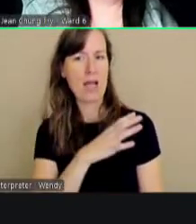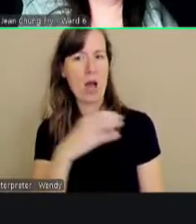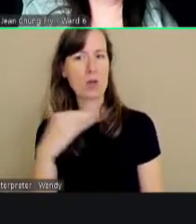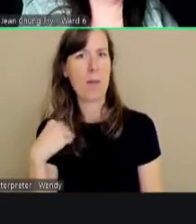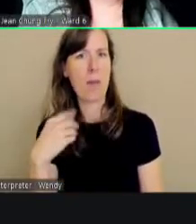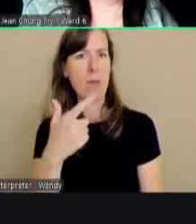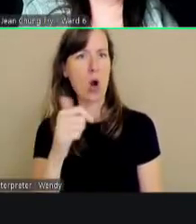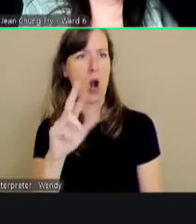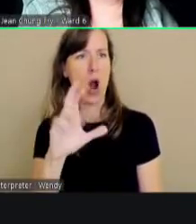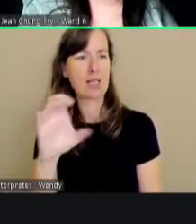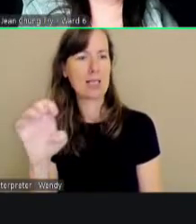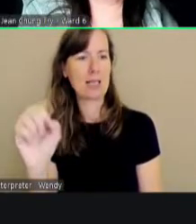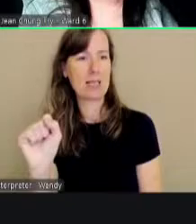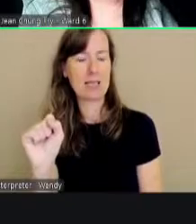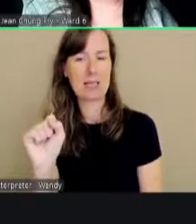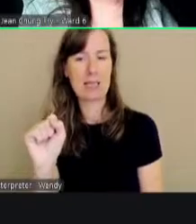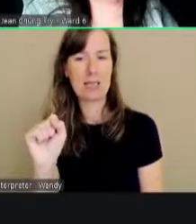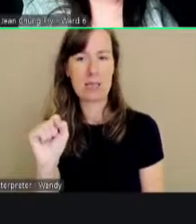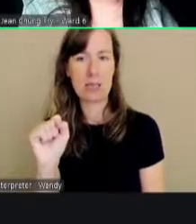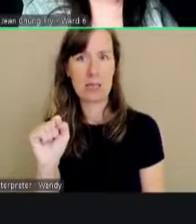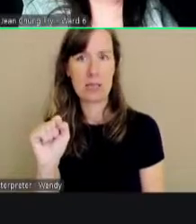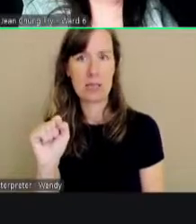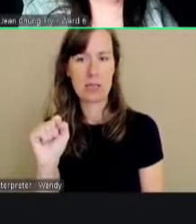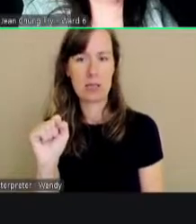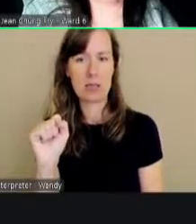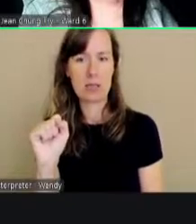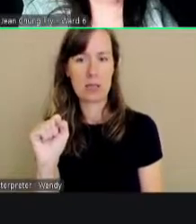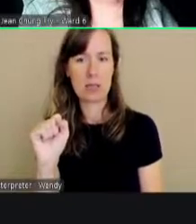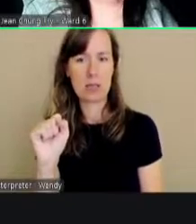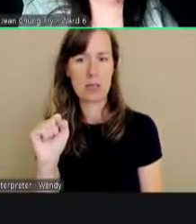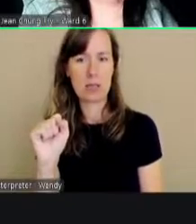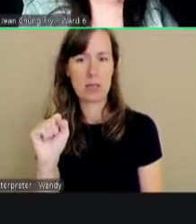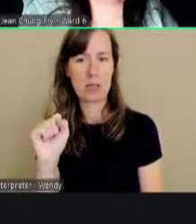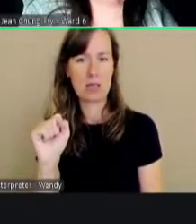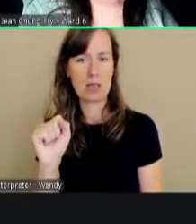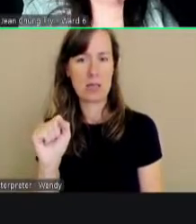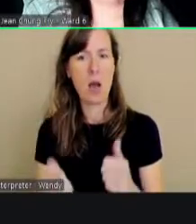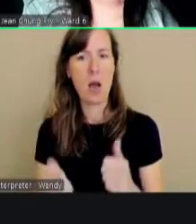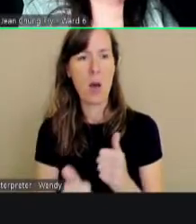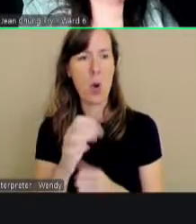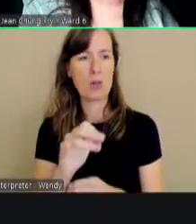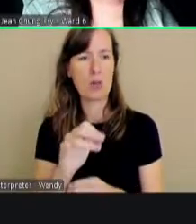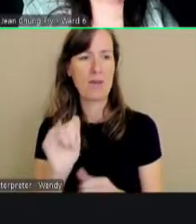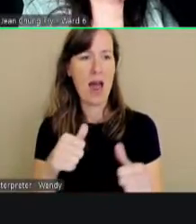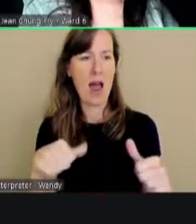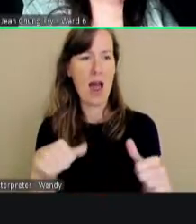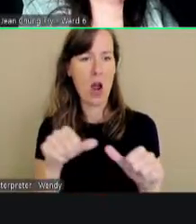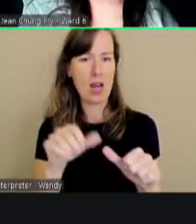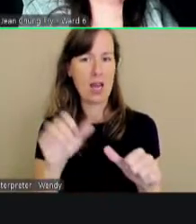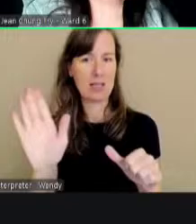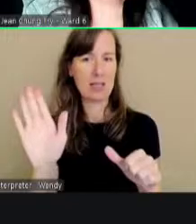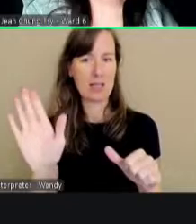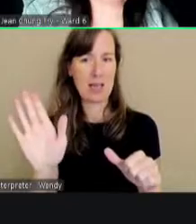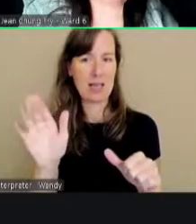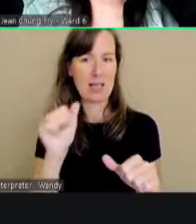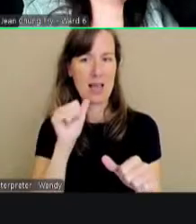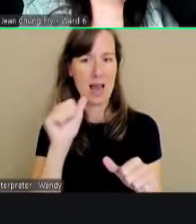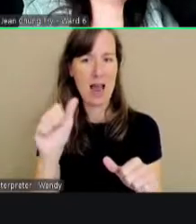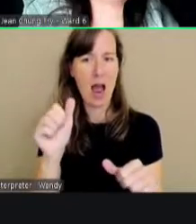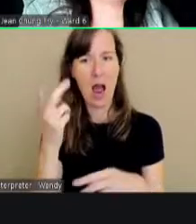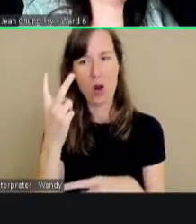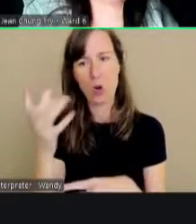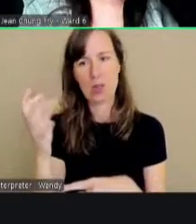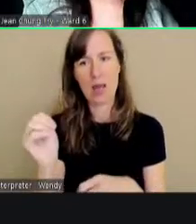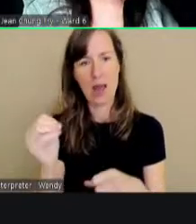though, since a majority of that area is his. I don't see him being completely opposed to it